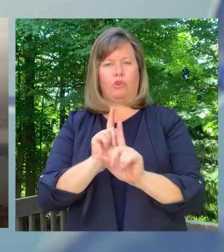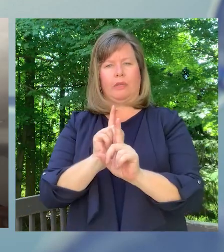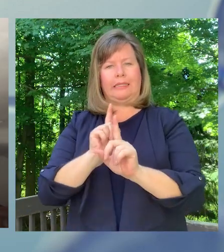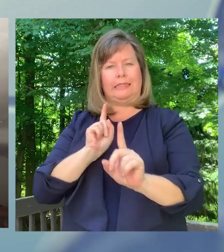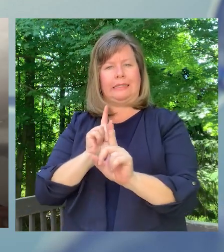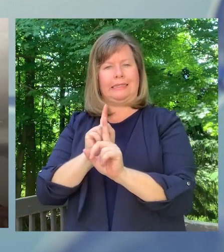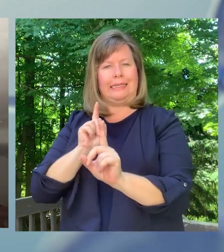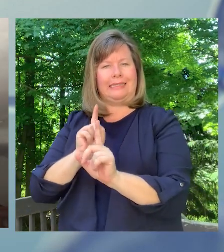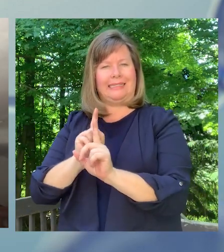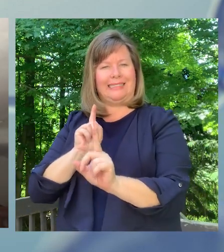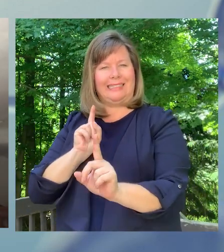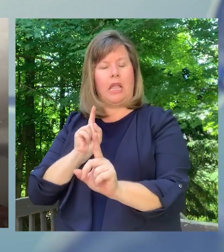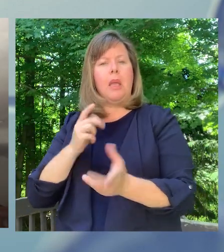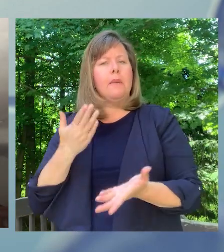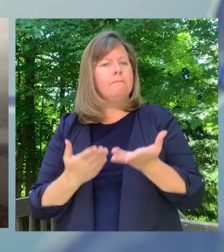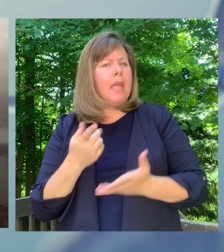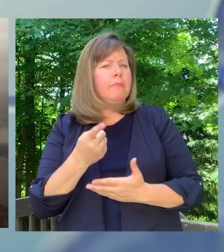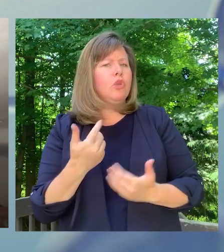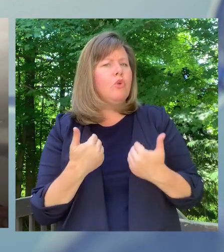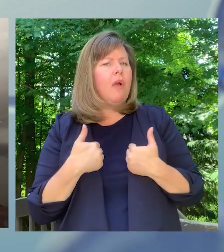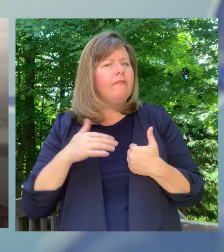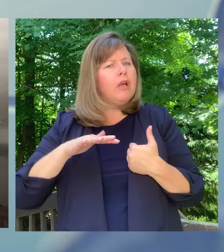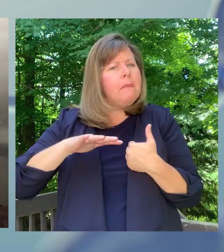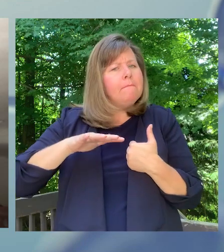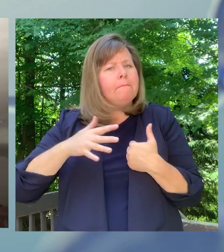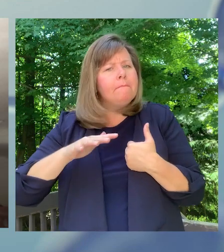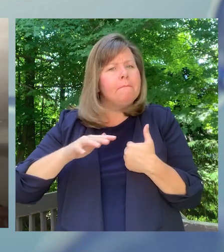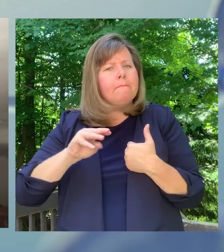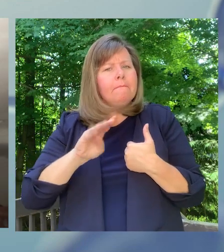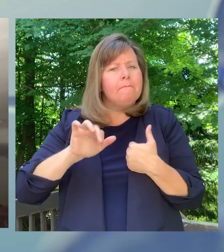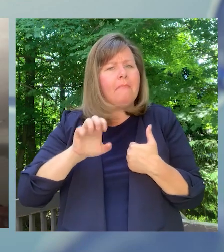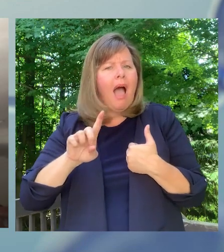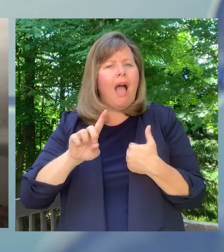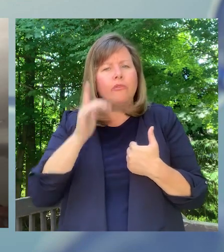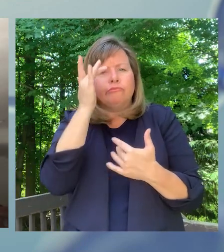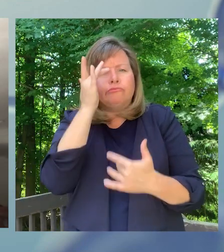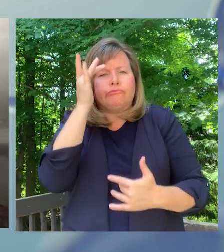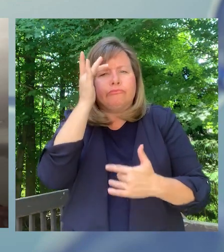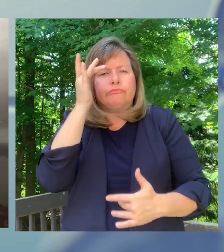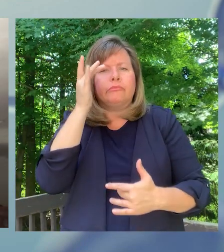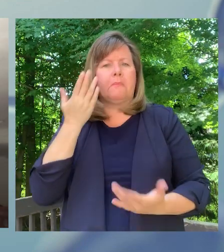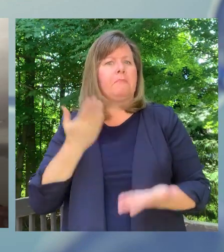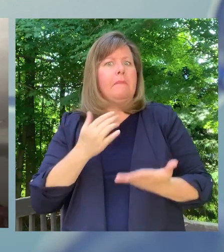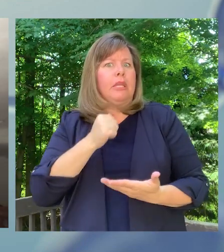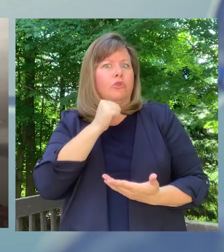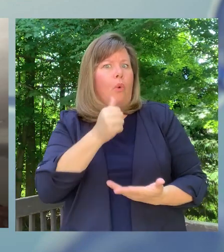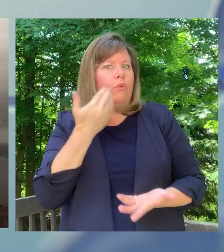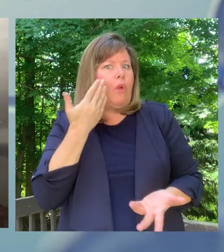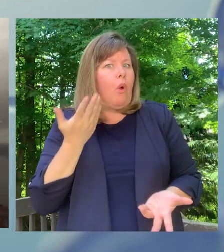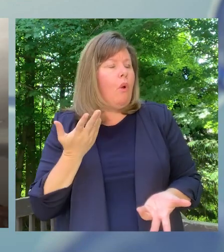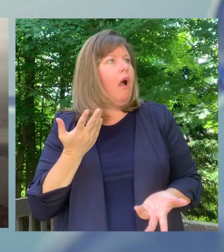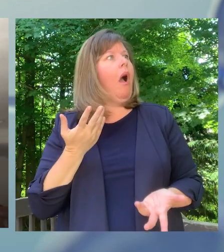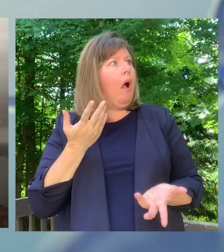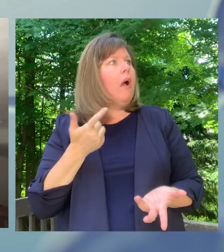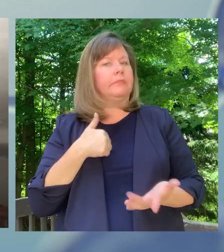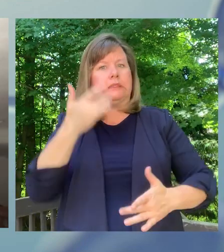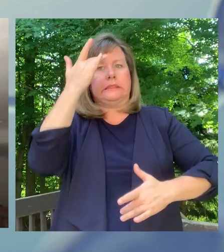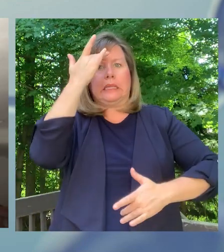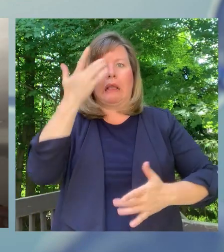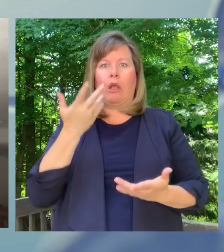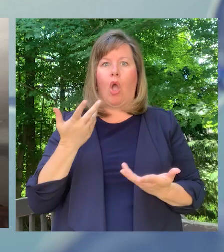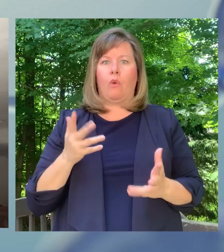may be mildly symptomatic and you don't recognize that you are actually ill, or you may be asymptomatic